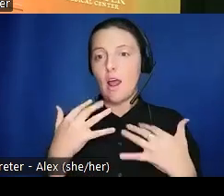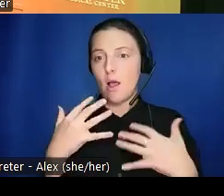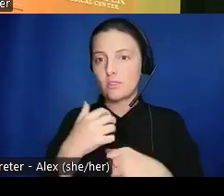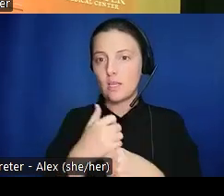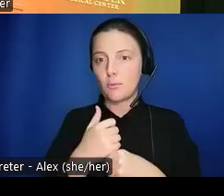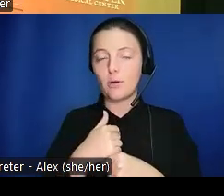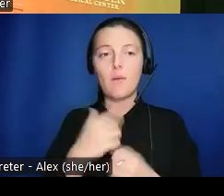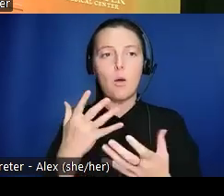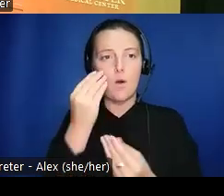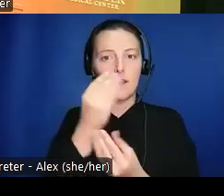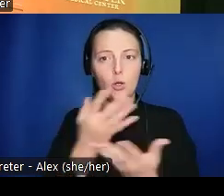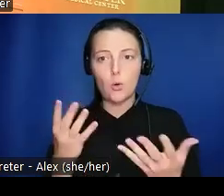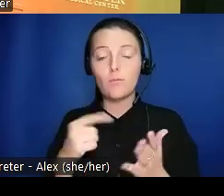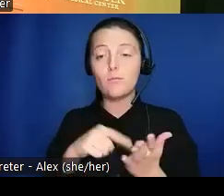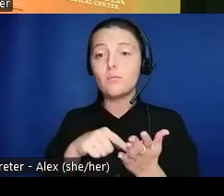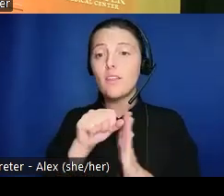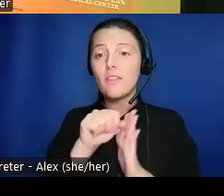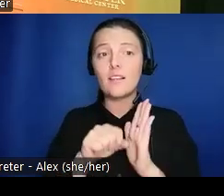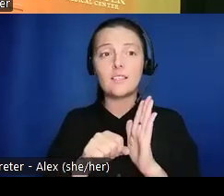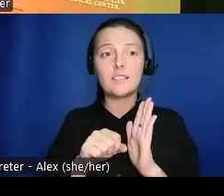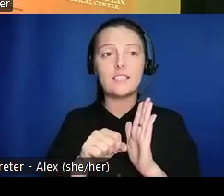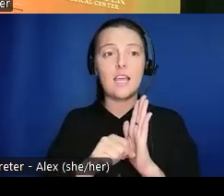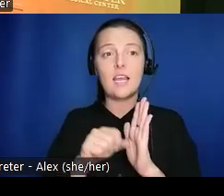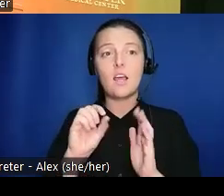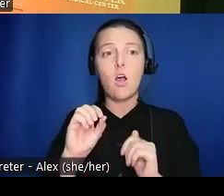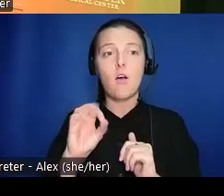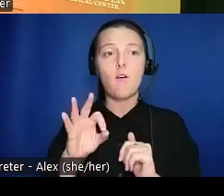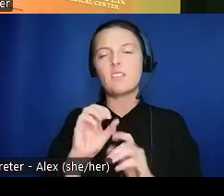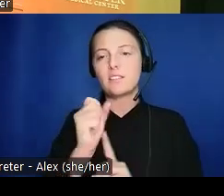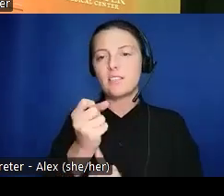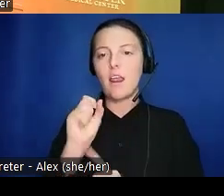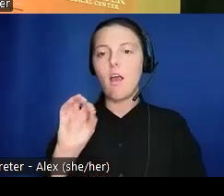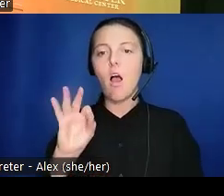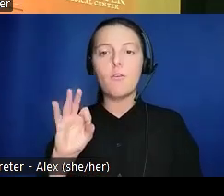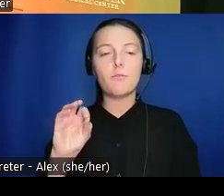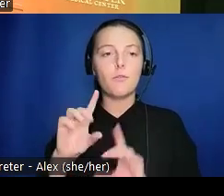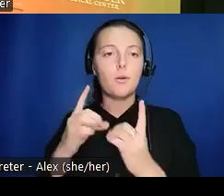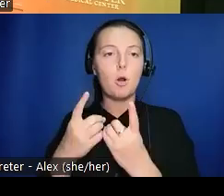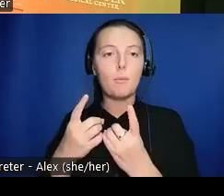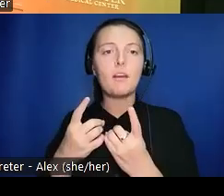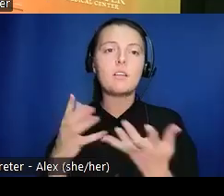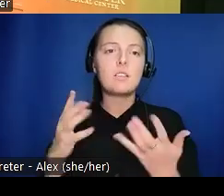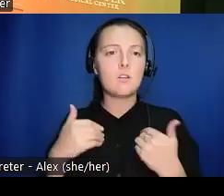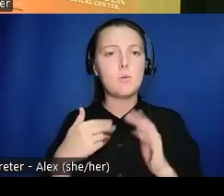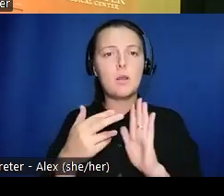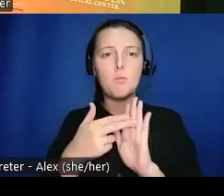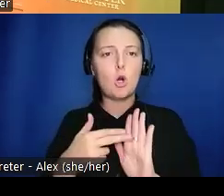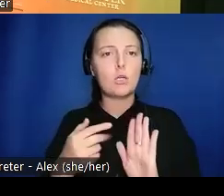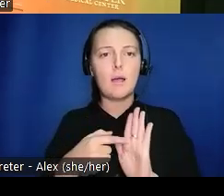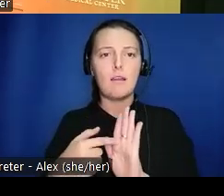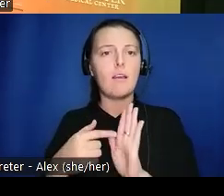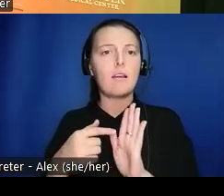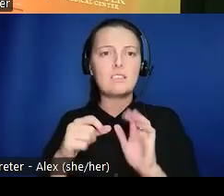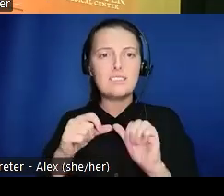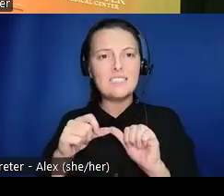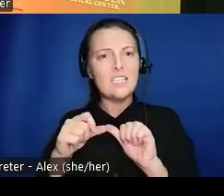with continued expansions of pretty much everything except ambulatory care. We are still looking to see where we